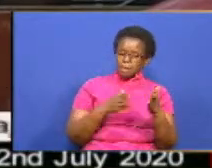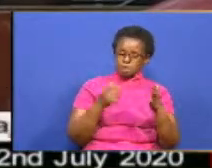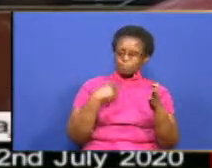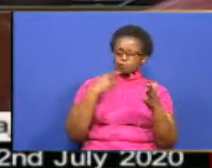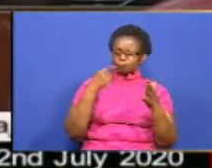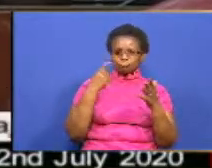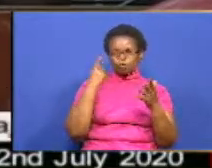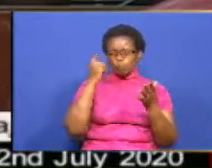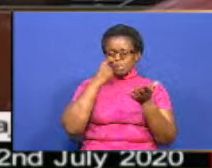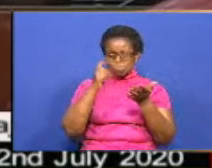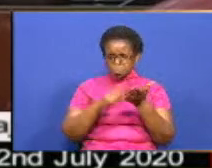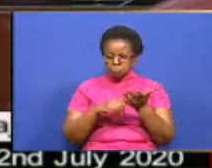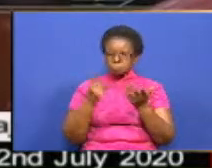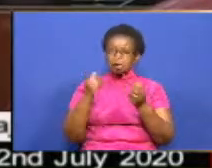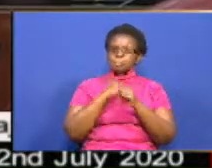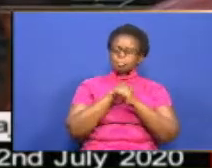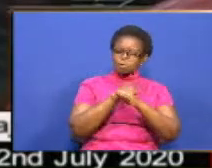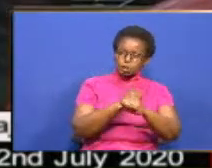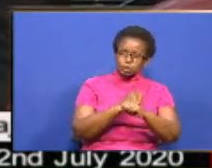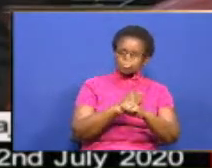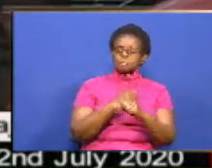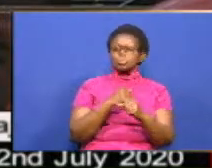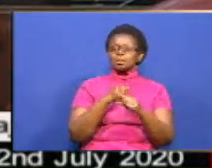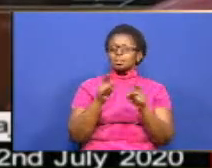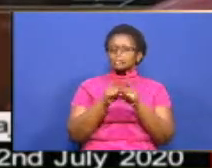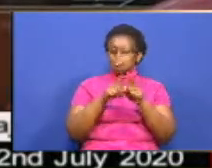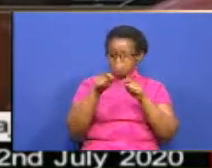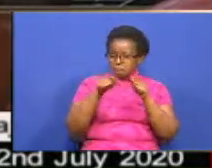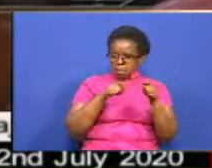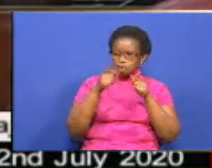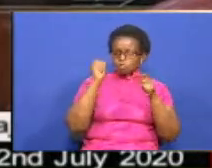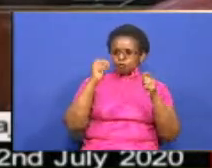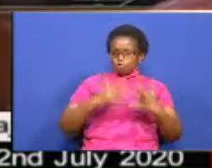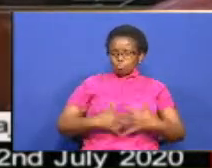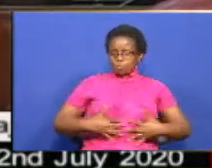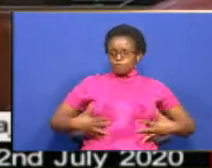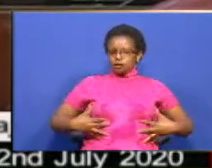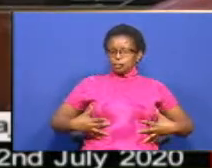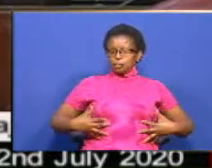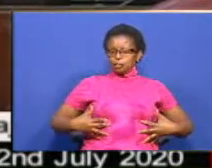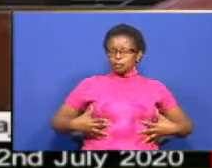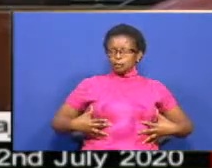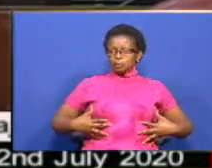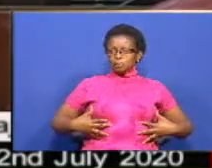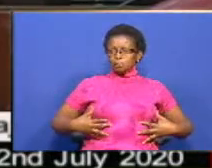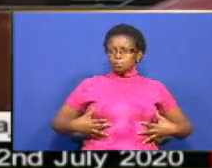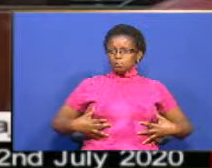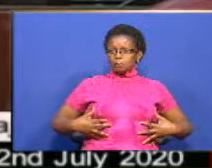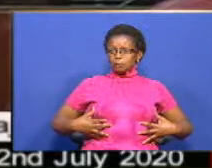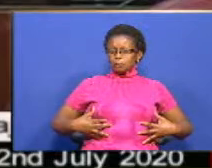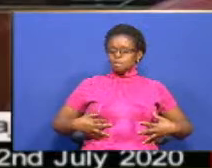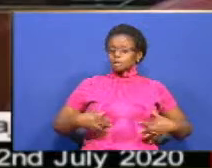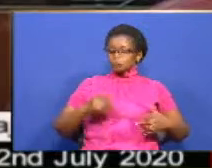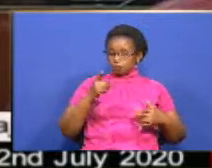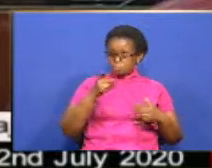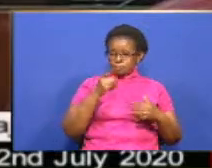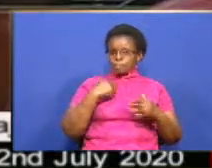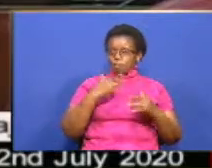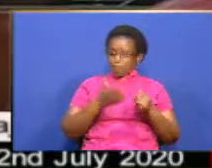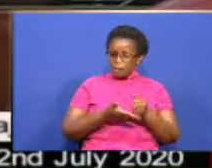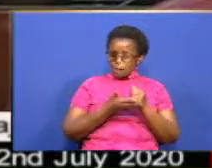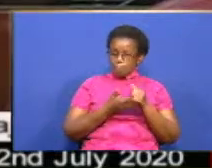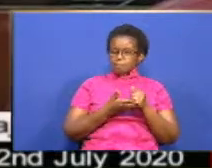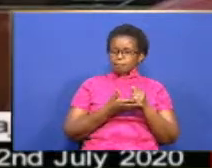recognition, the protection, and management of refugees, which will then give effect